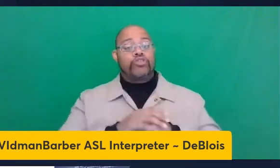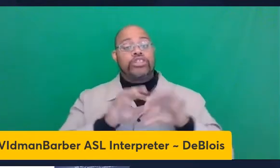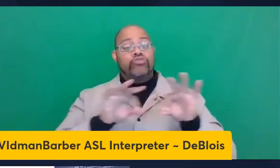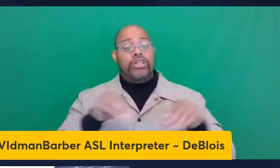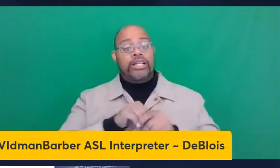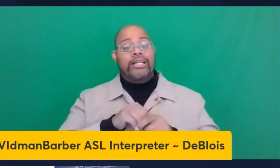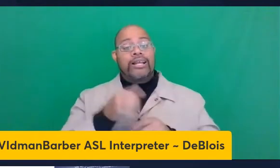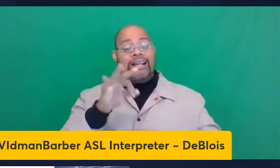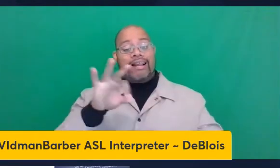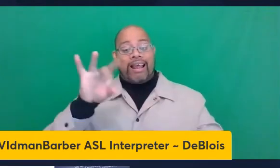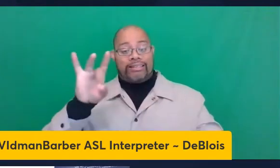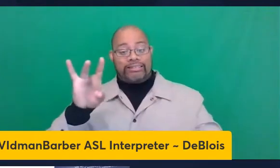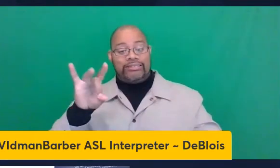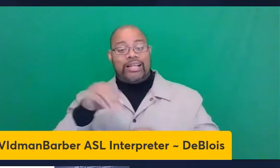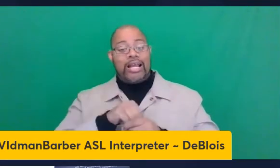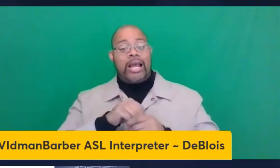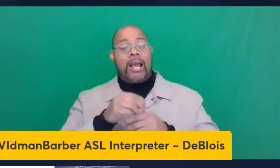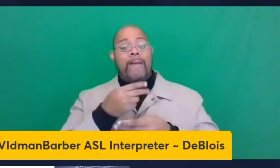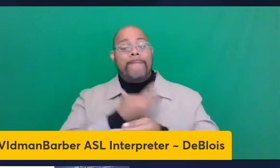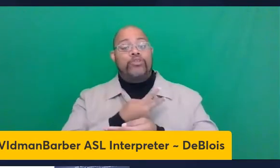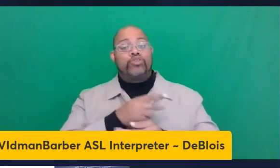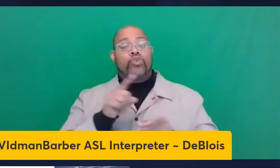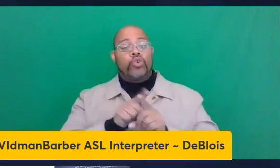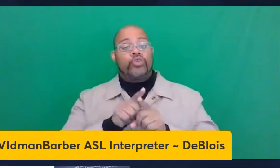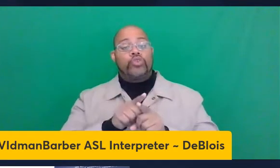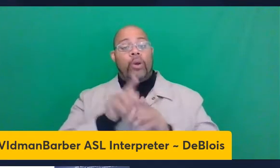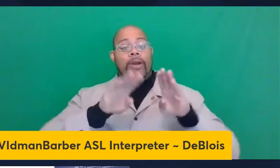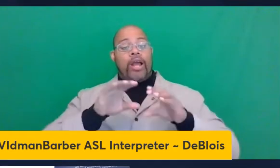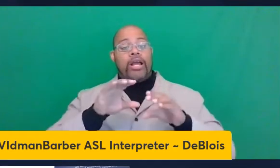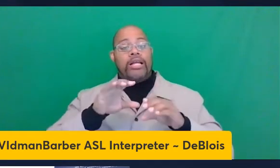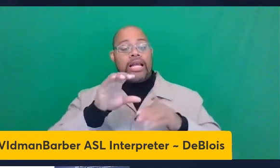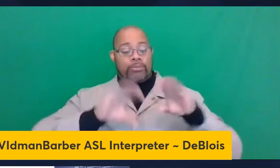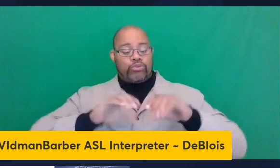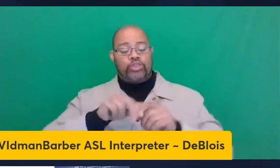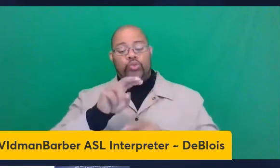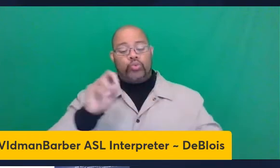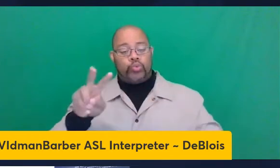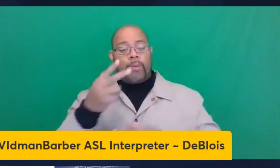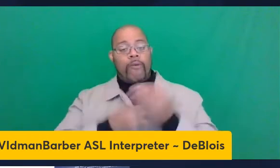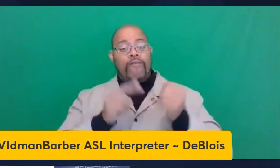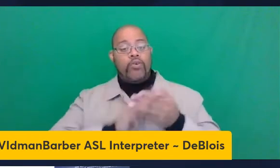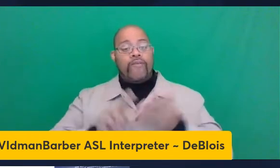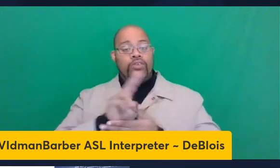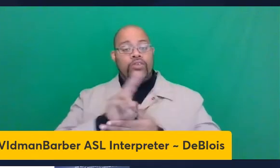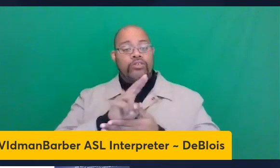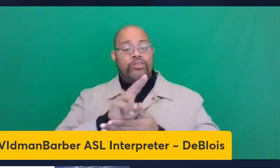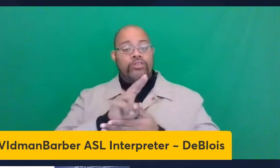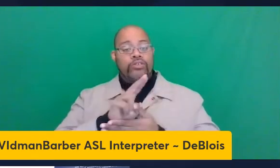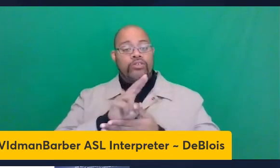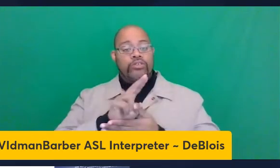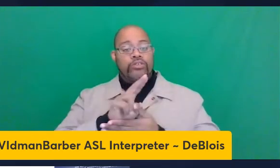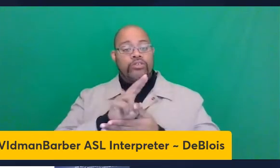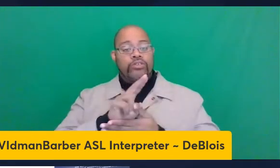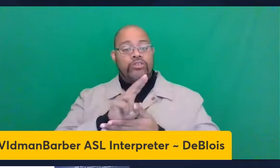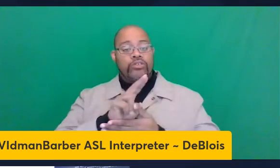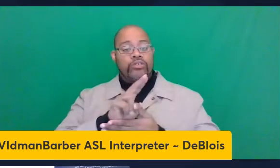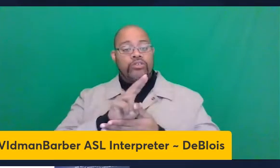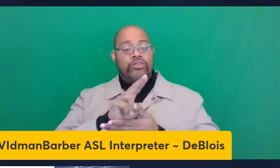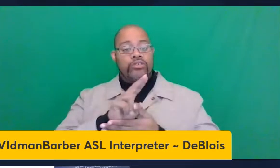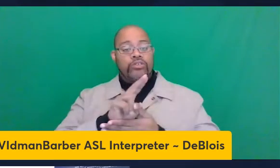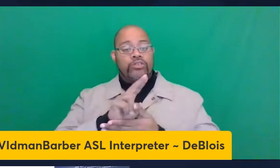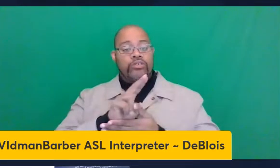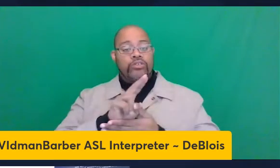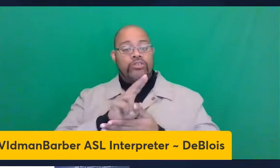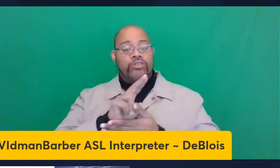in 1998, and his master also in biochemistry in 2002, both from the University of Ghana. He subsequently undertook